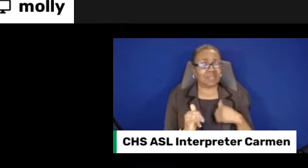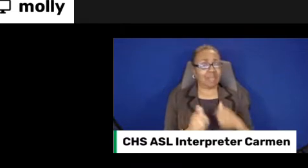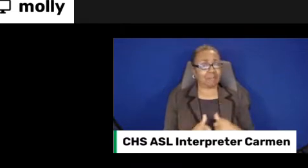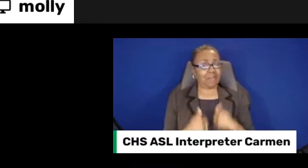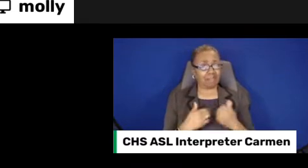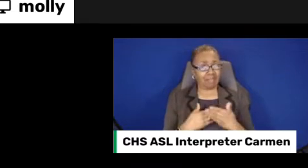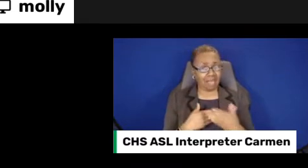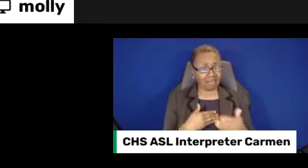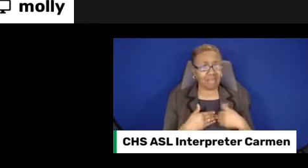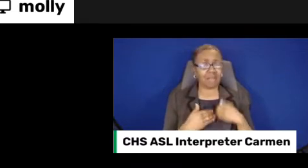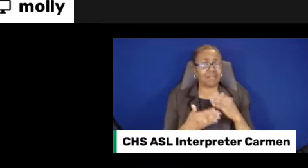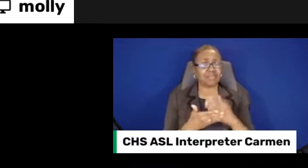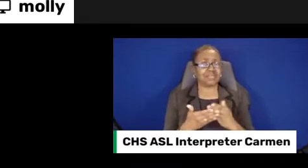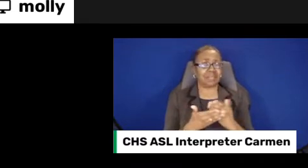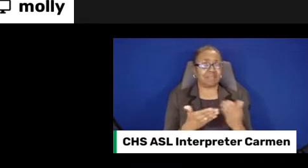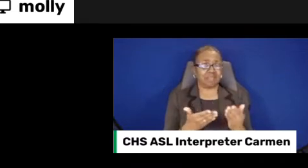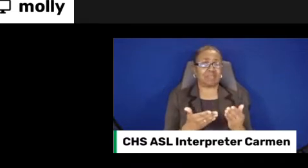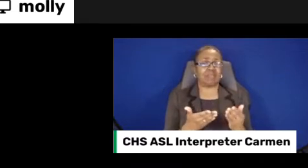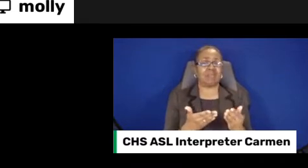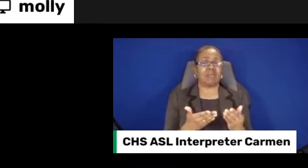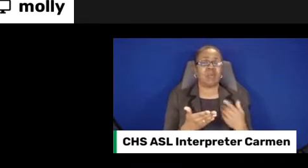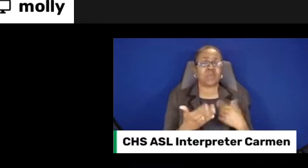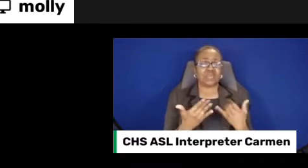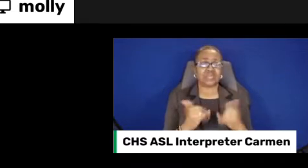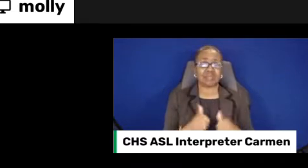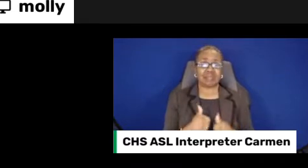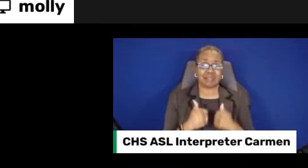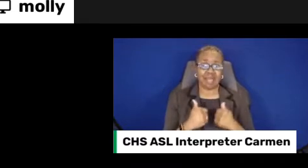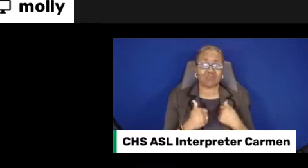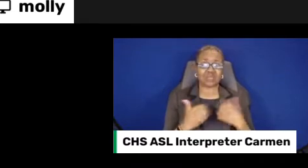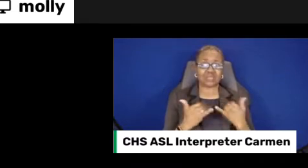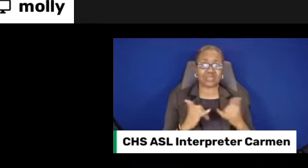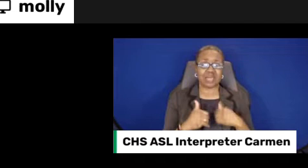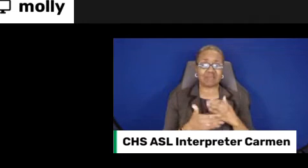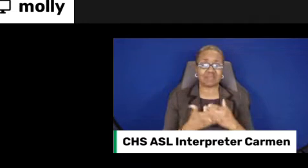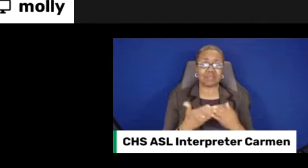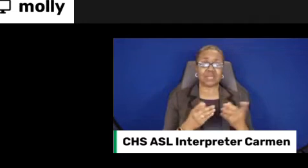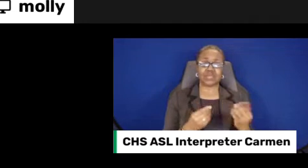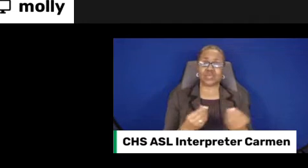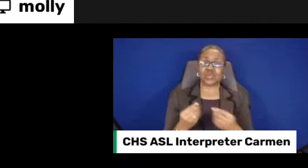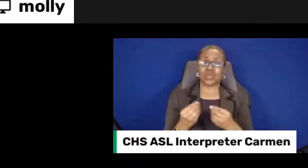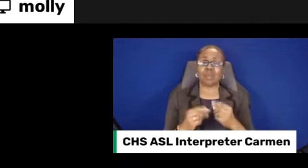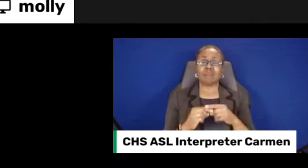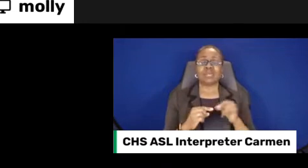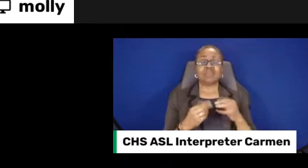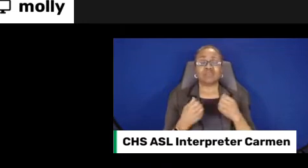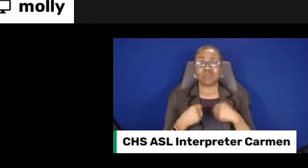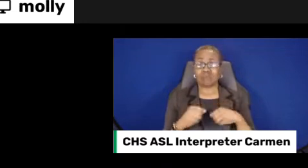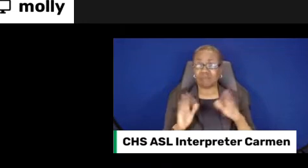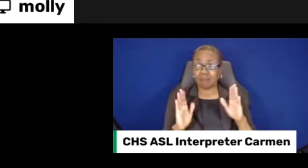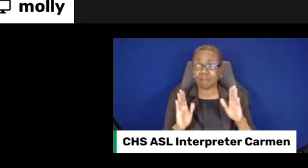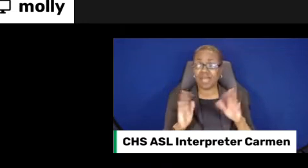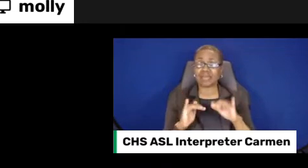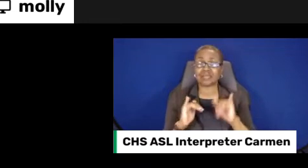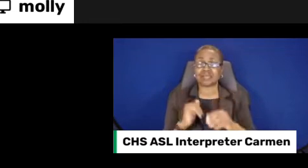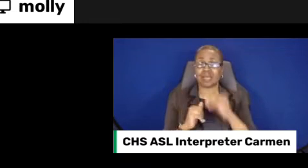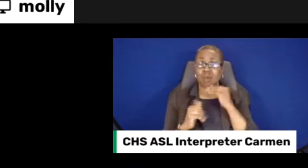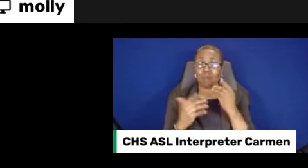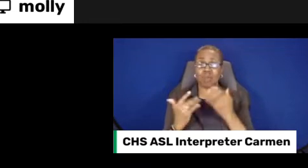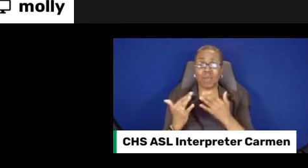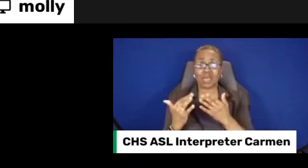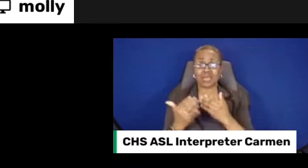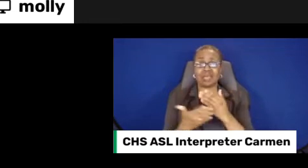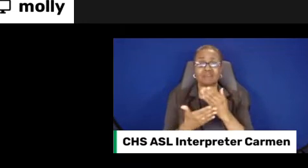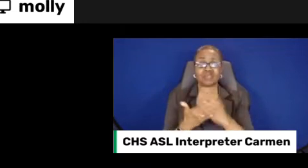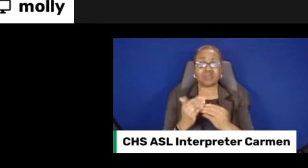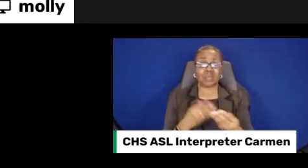alive. I am something. We're still alive. We still have something to do. But if you give up and are staying home waiting